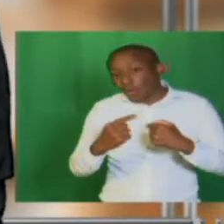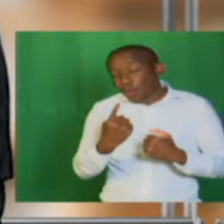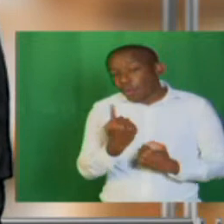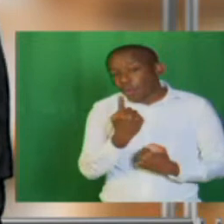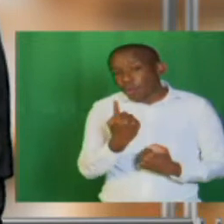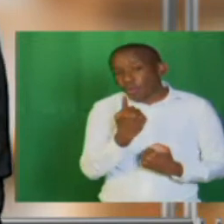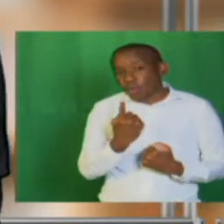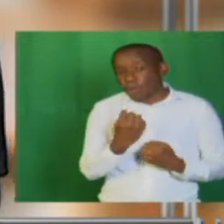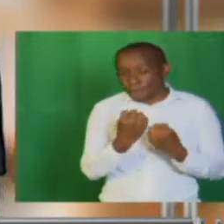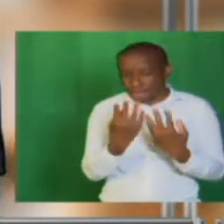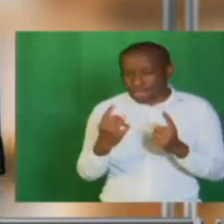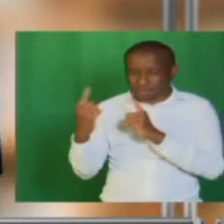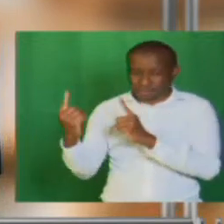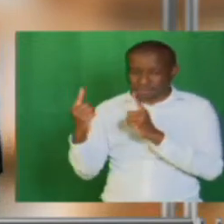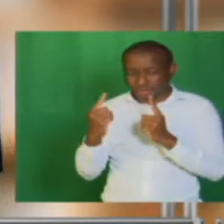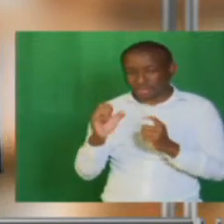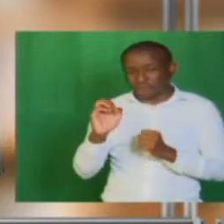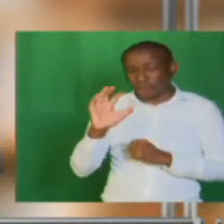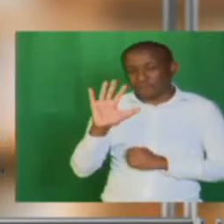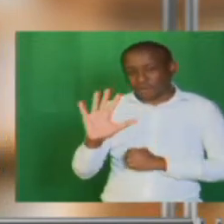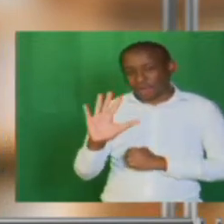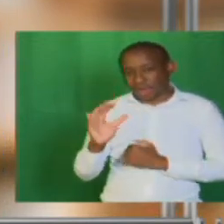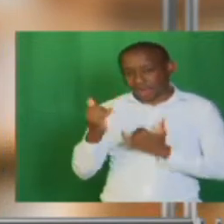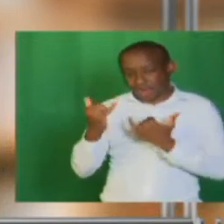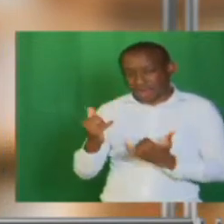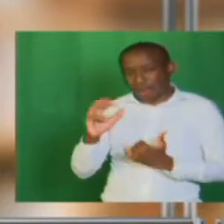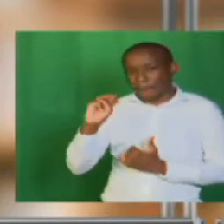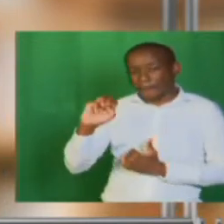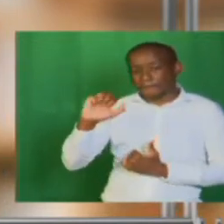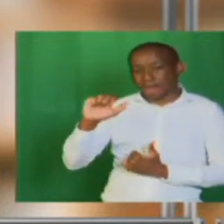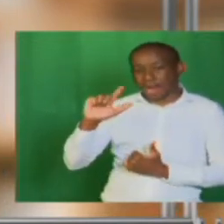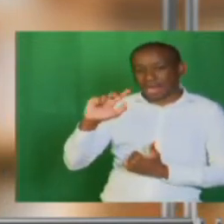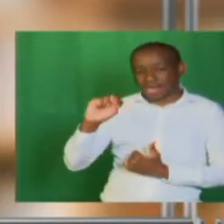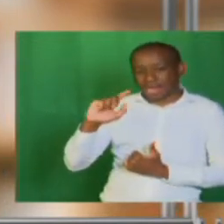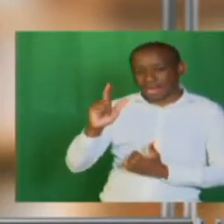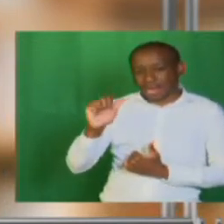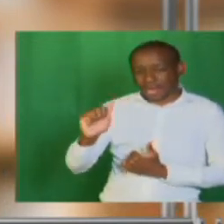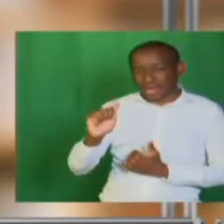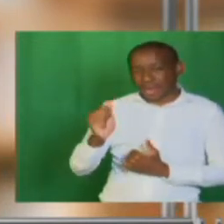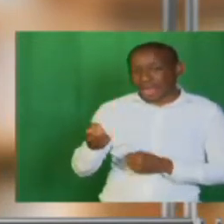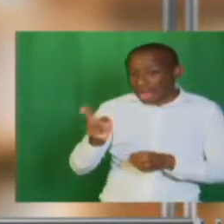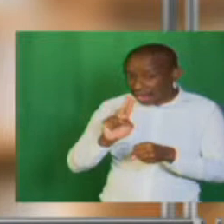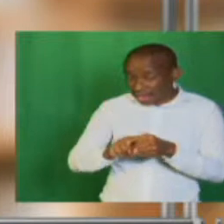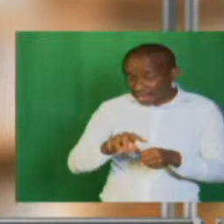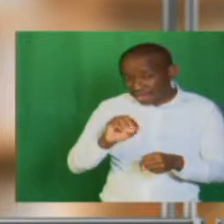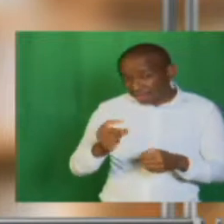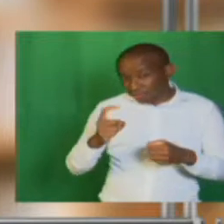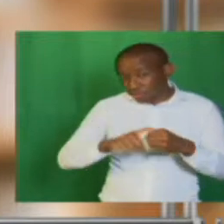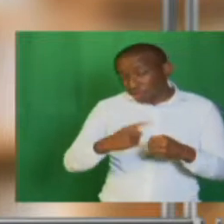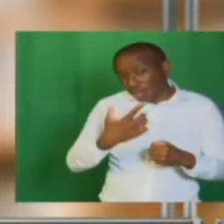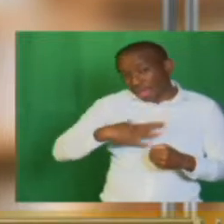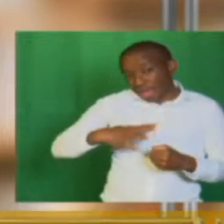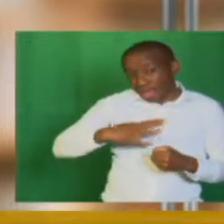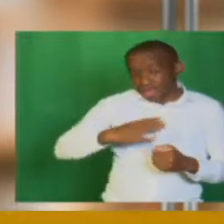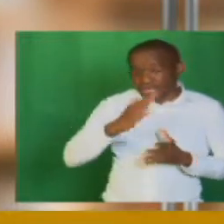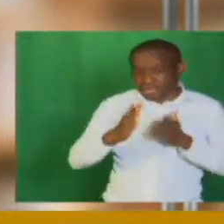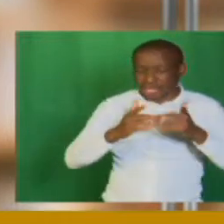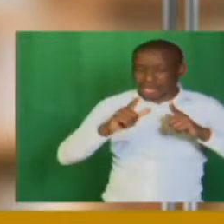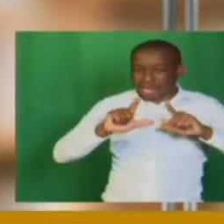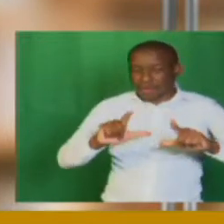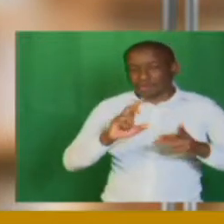is the Mathematics teacher for Form 5, Lungelo Malinga. And of course, also joining us in the studio are our sign